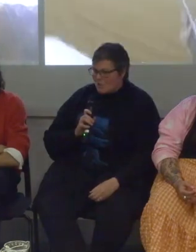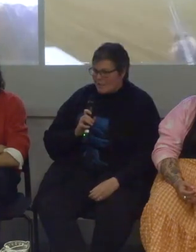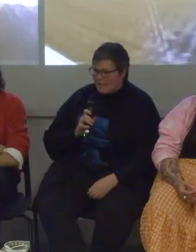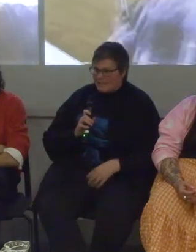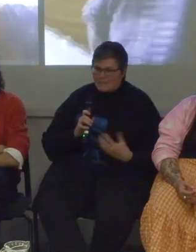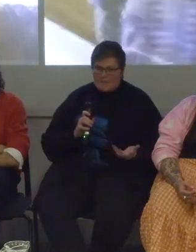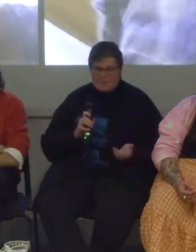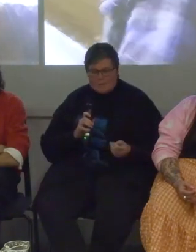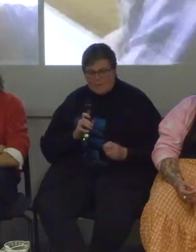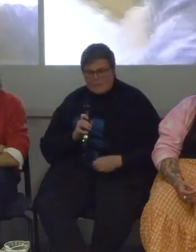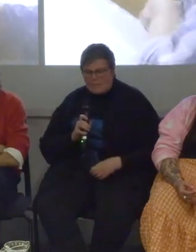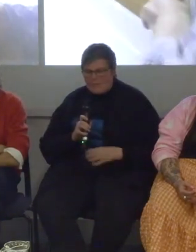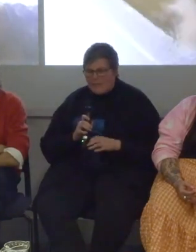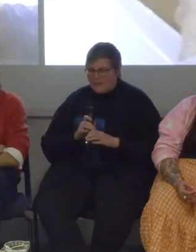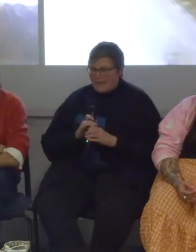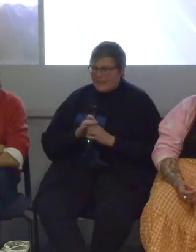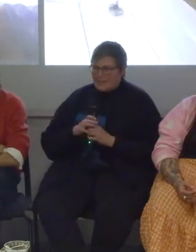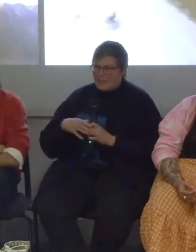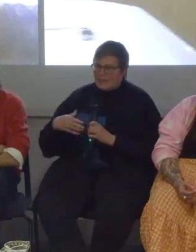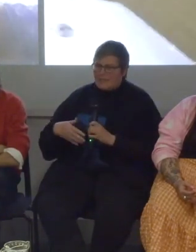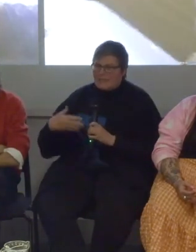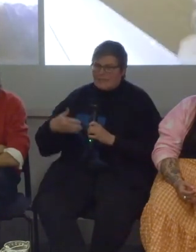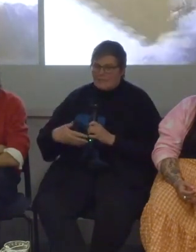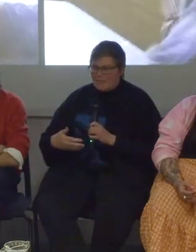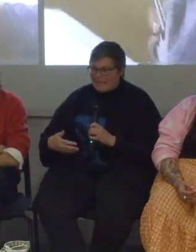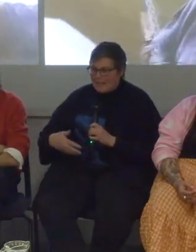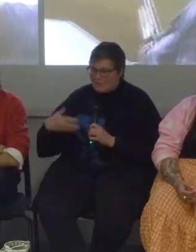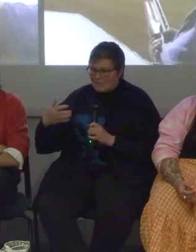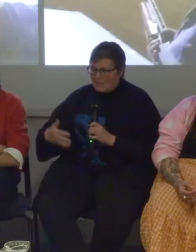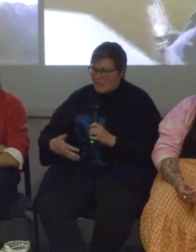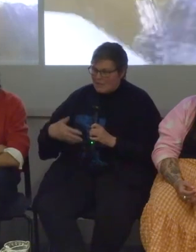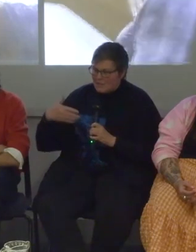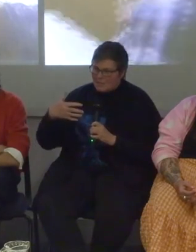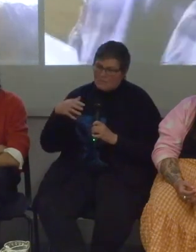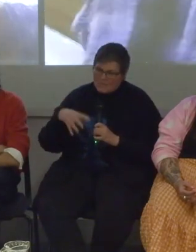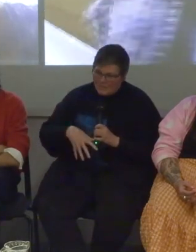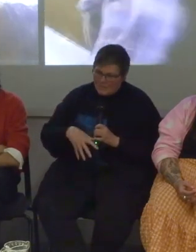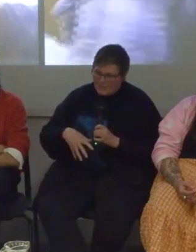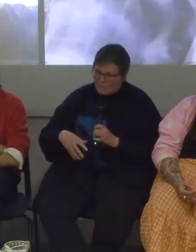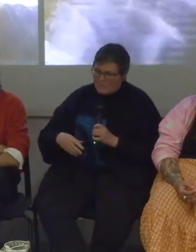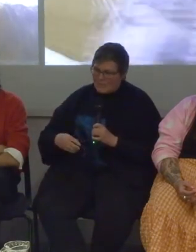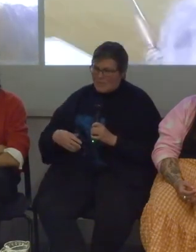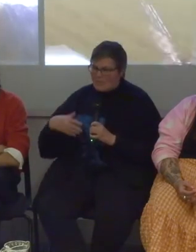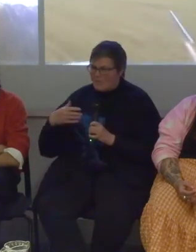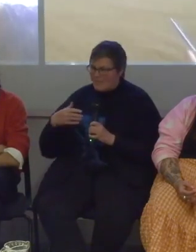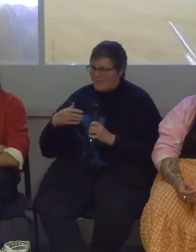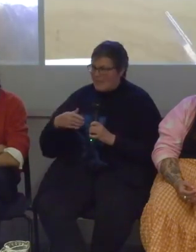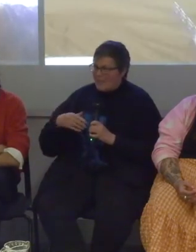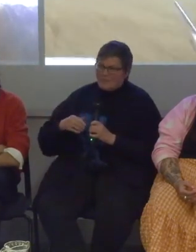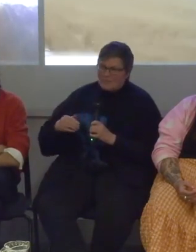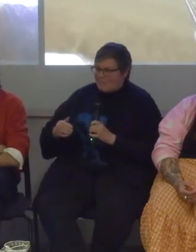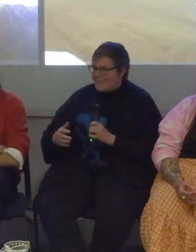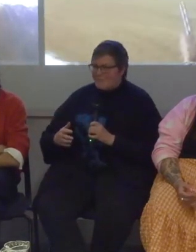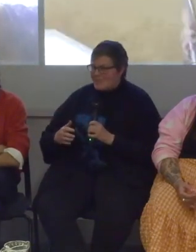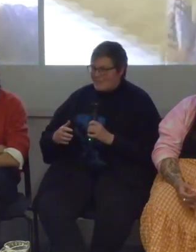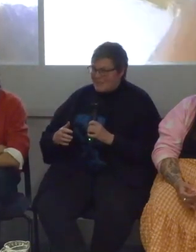do. And I think someone was talking earlier about, you know, I think it might have been Carl, she sort of puts everything into work. I sort of think I've